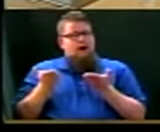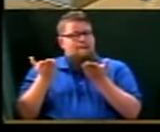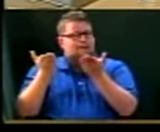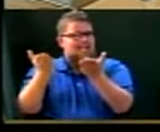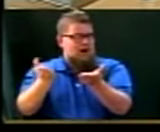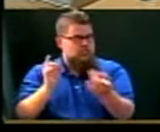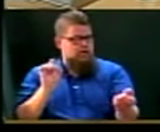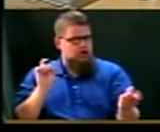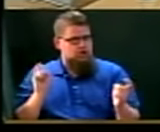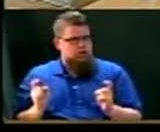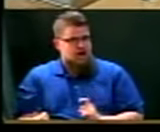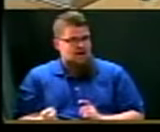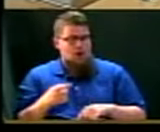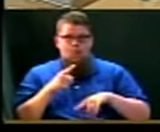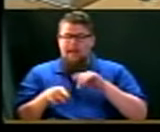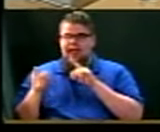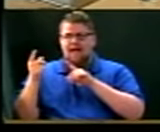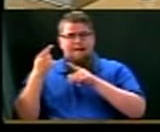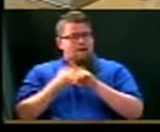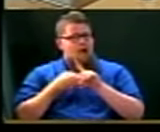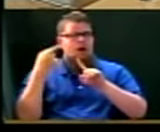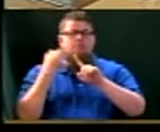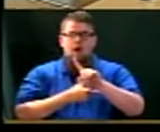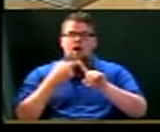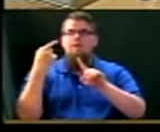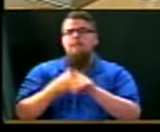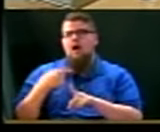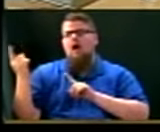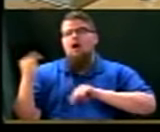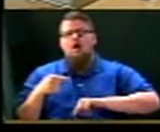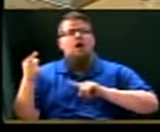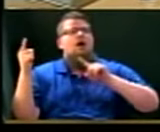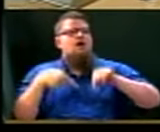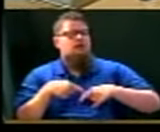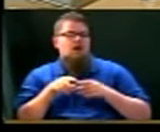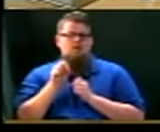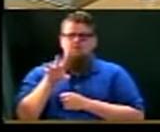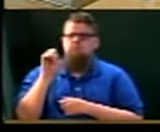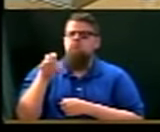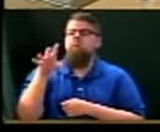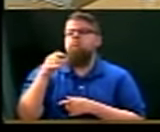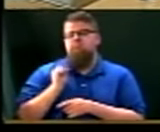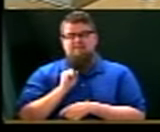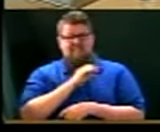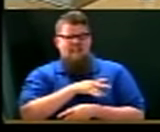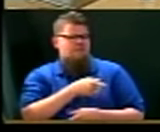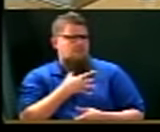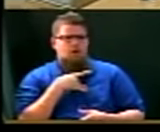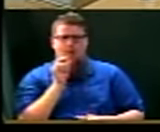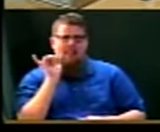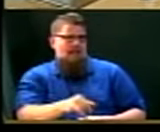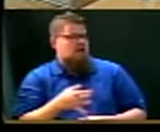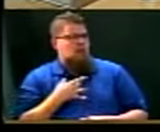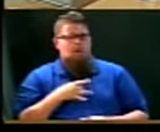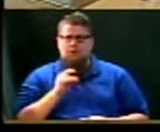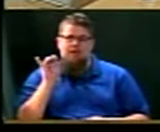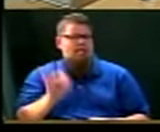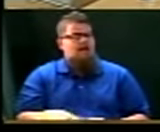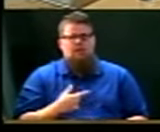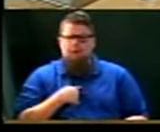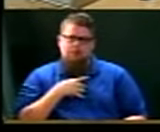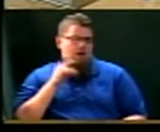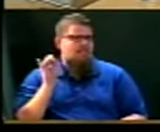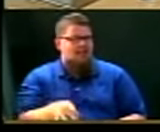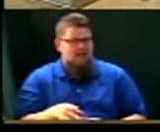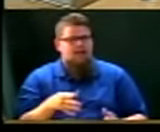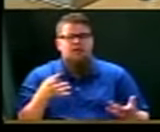We can't just keep coming here month after month telling the staff who wrote it we don't like it, unless we